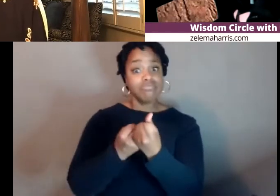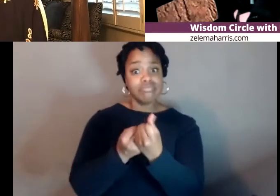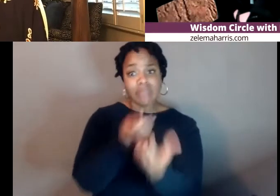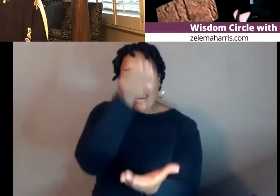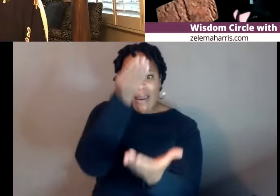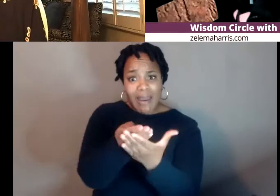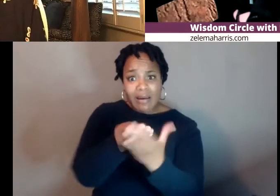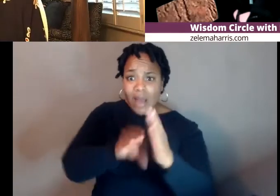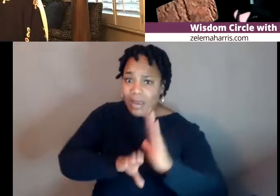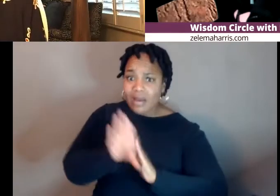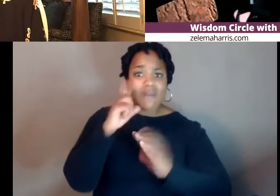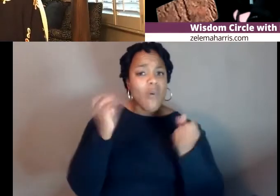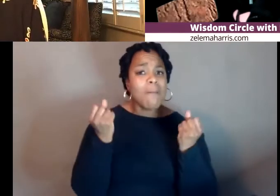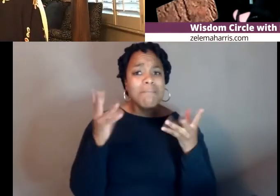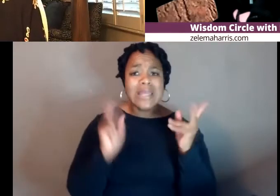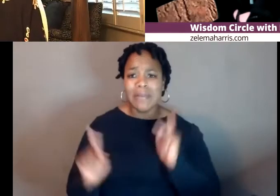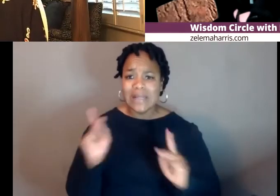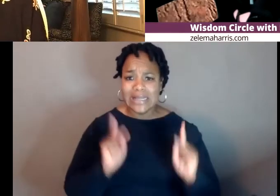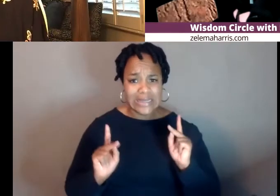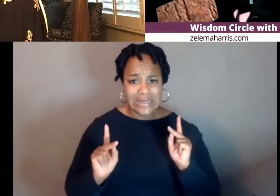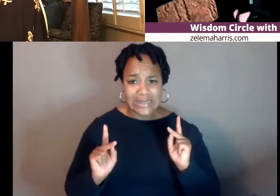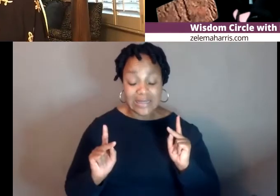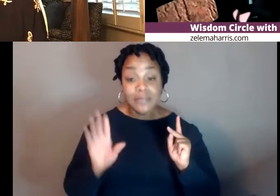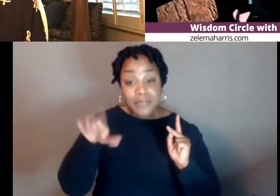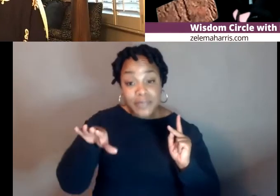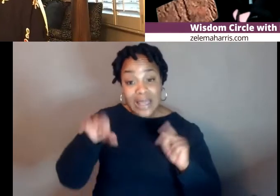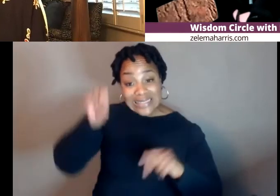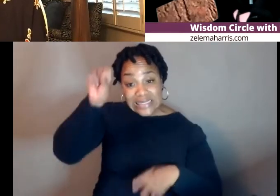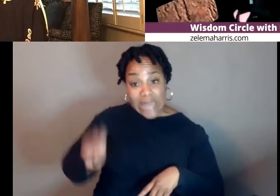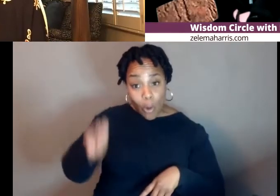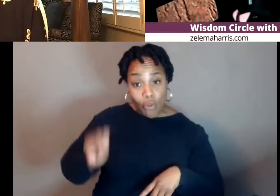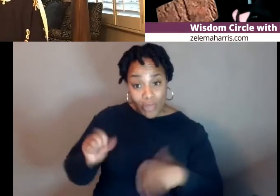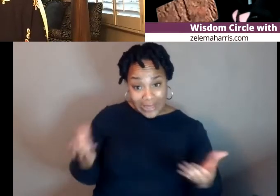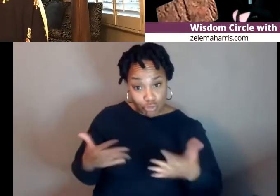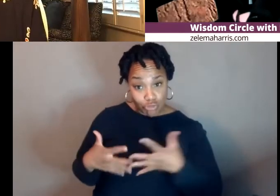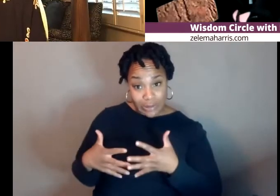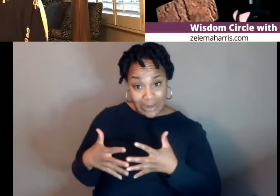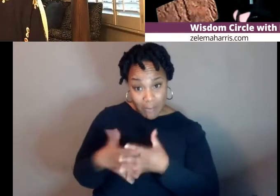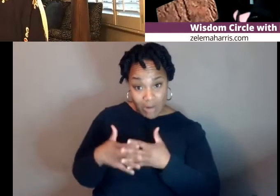when you look at the South, cotton was major, it was king.